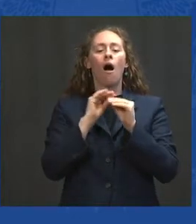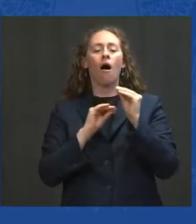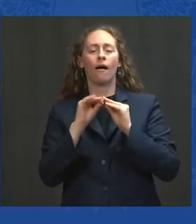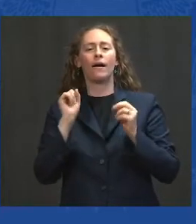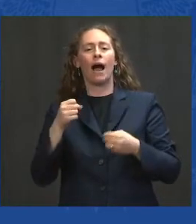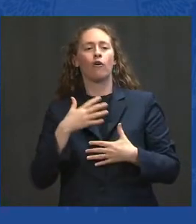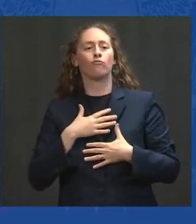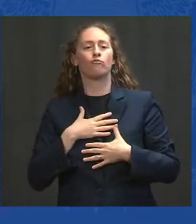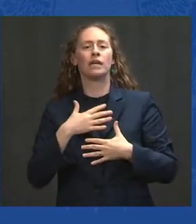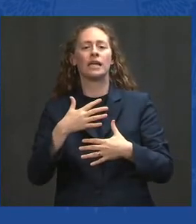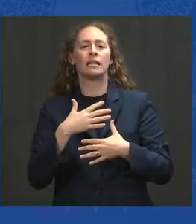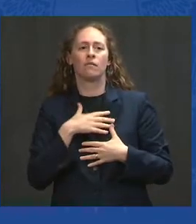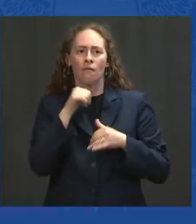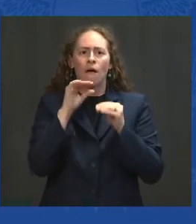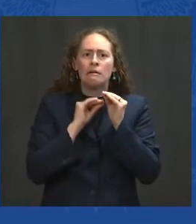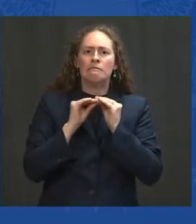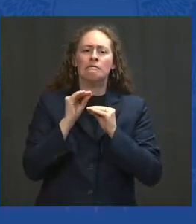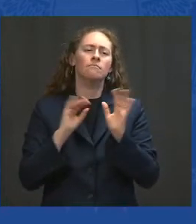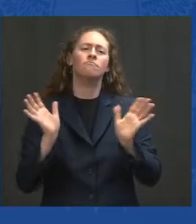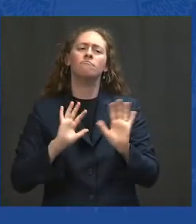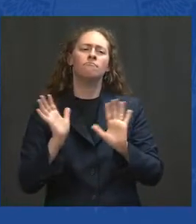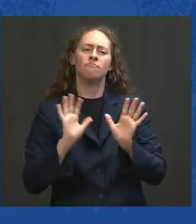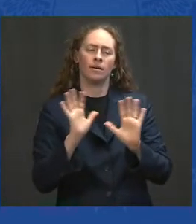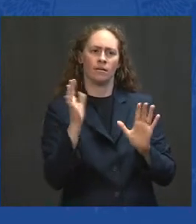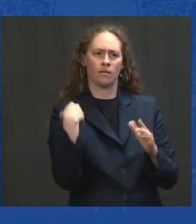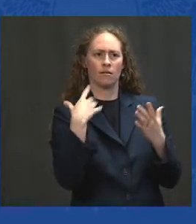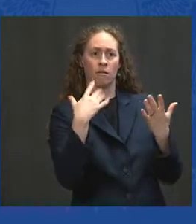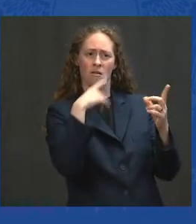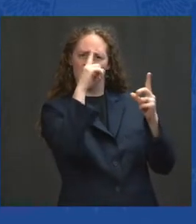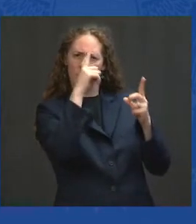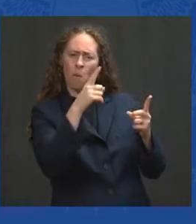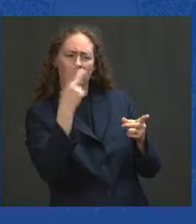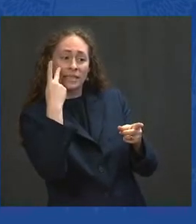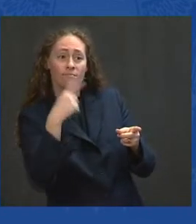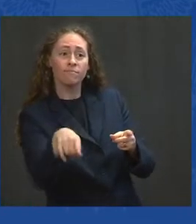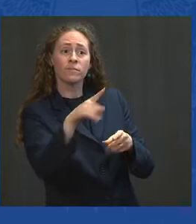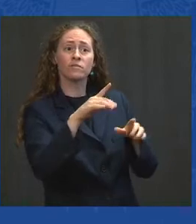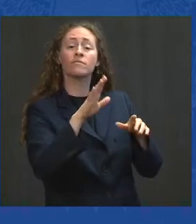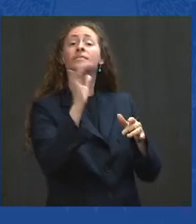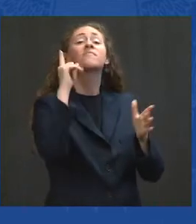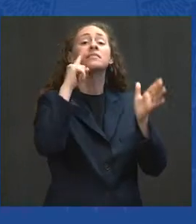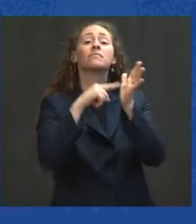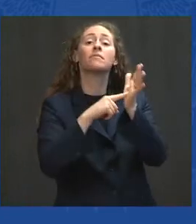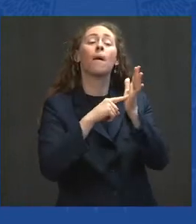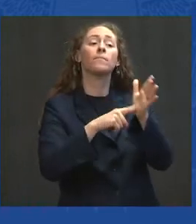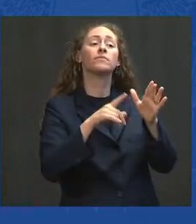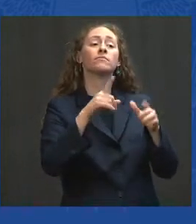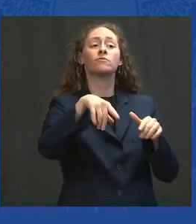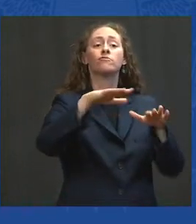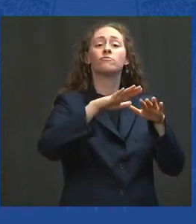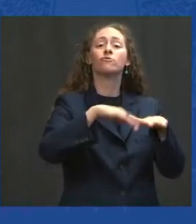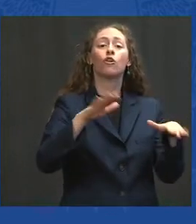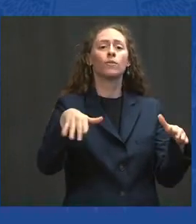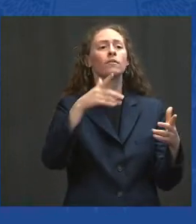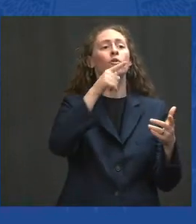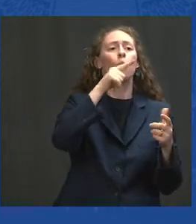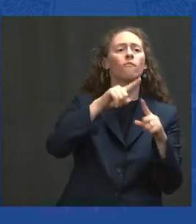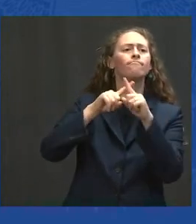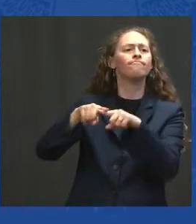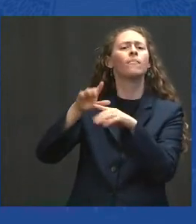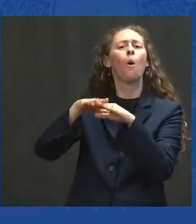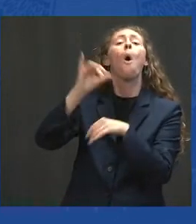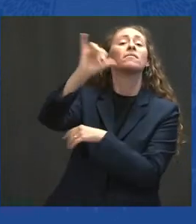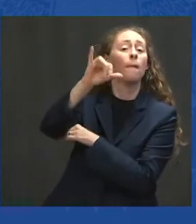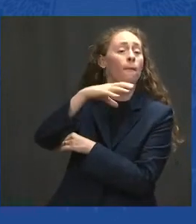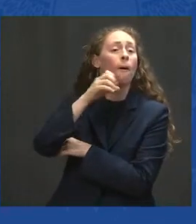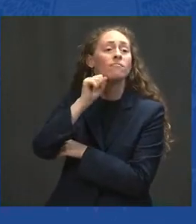the potential to reduce child poverty in the same way that the Social Security reduced poverty for the elderly.